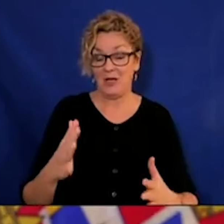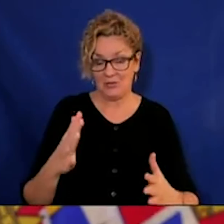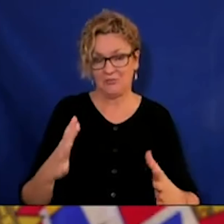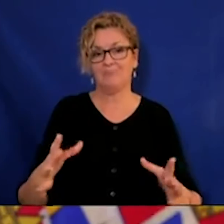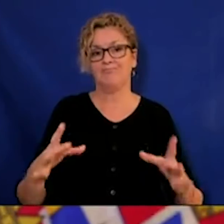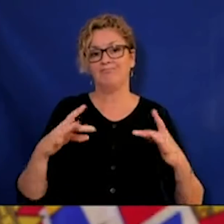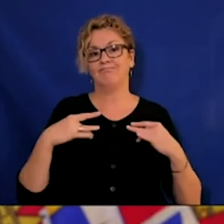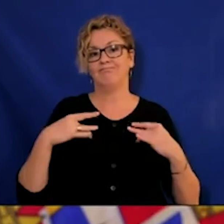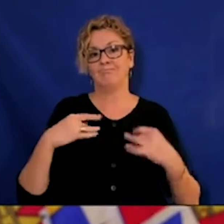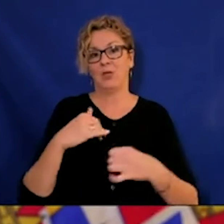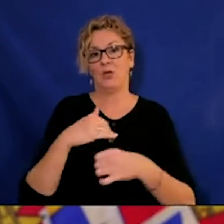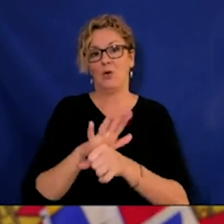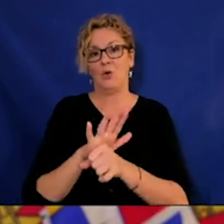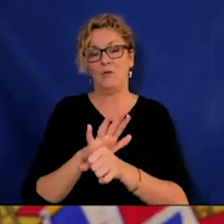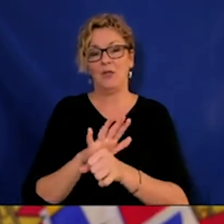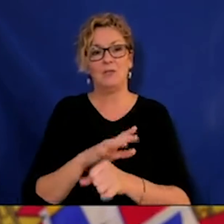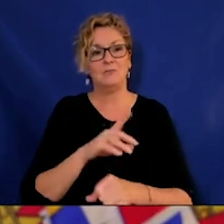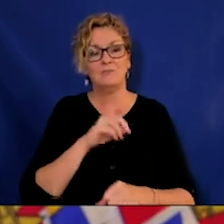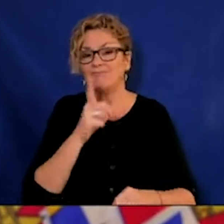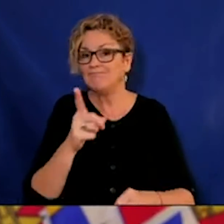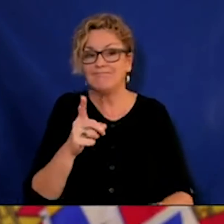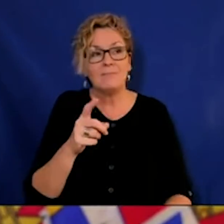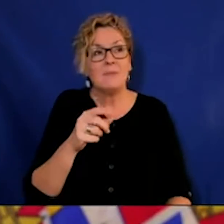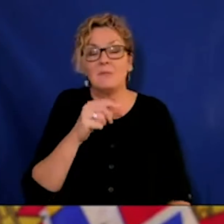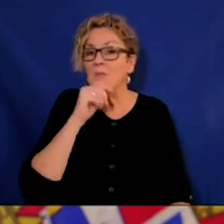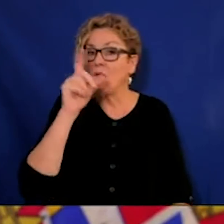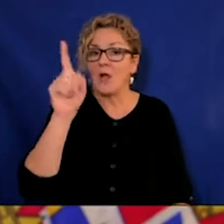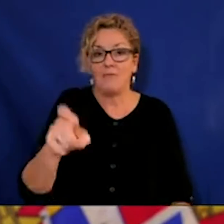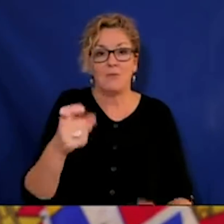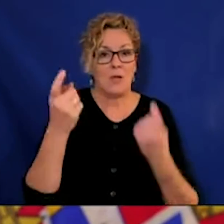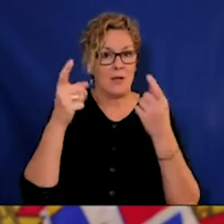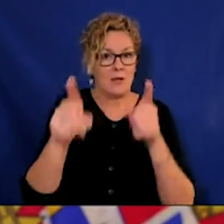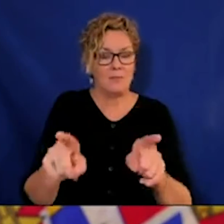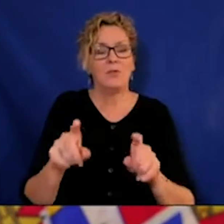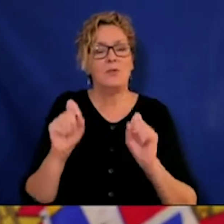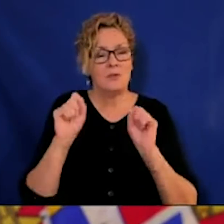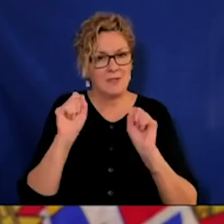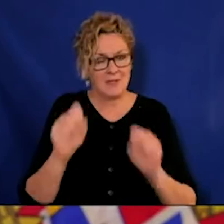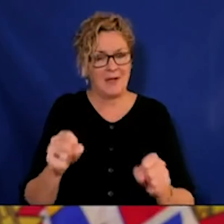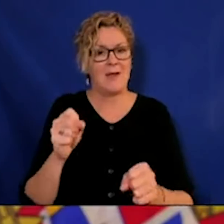This is avoidable, and these are the measures that we need to take.